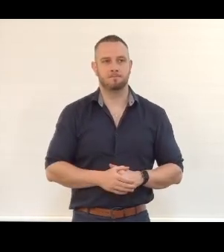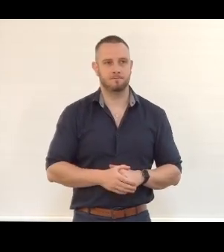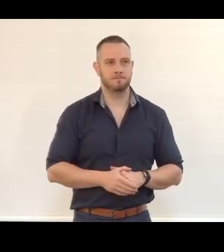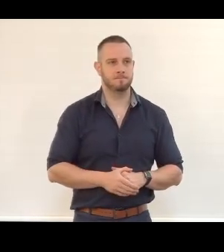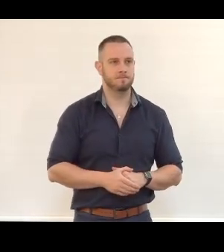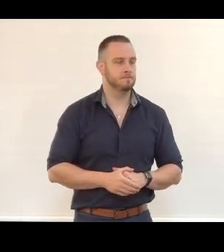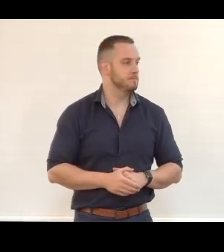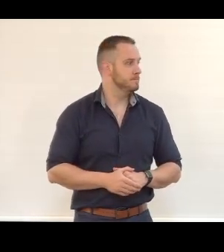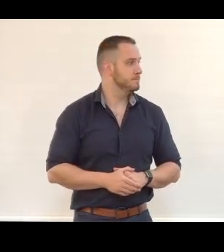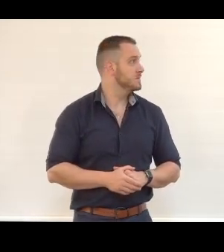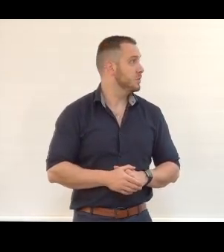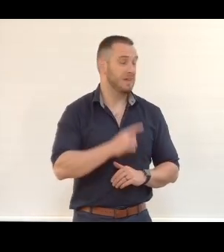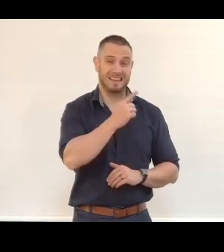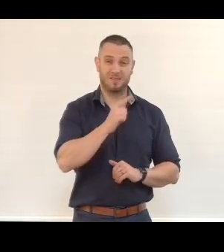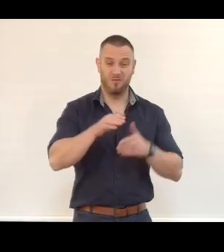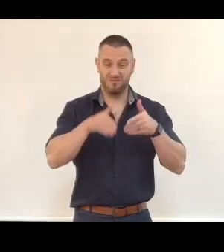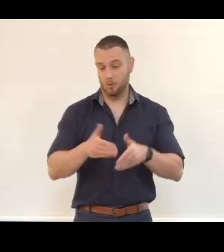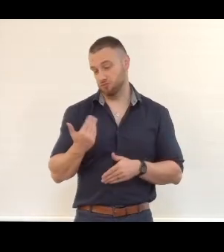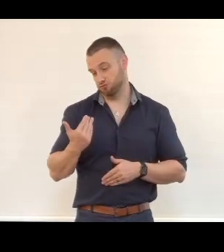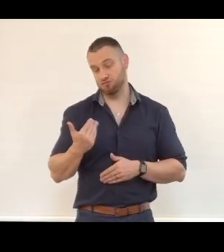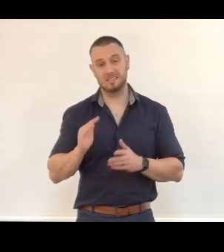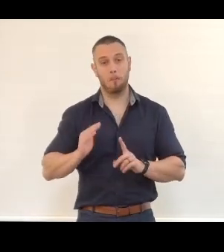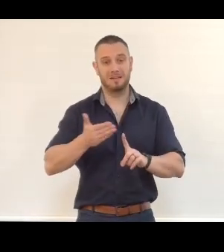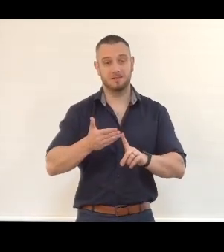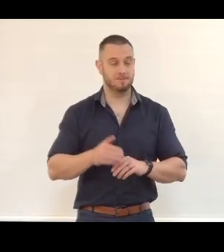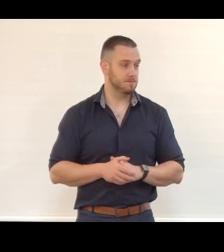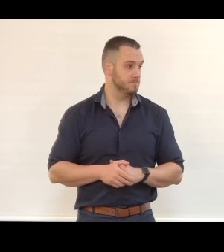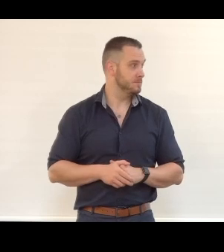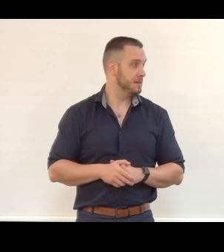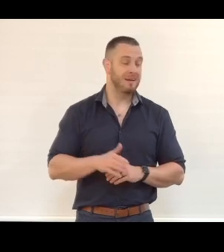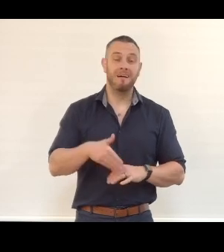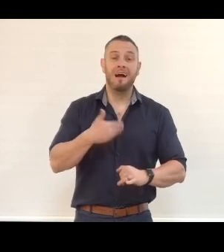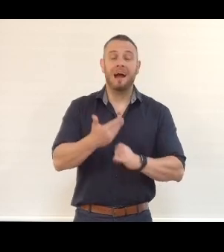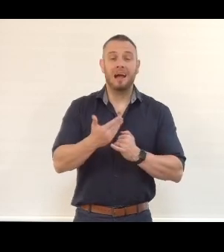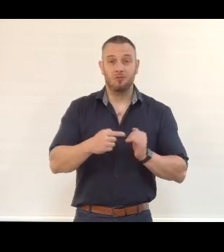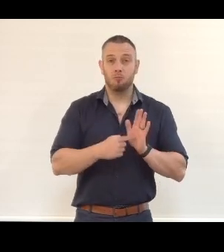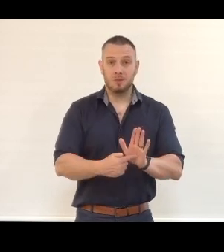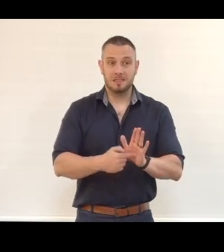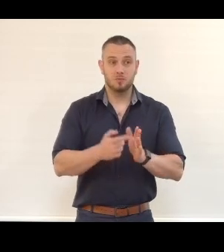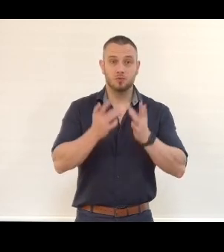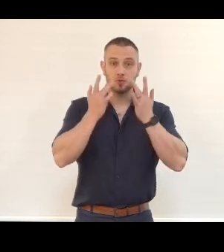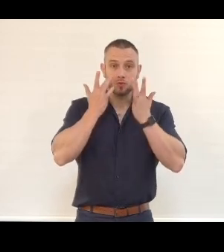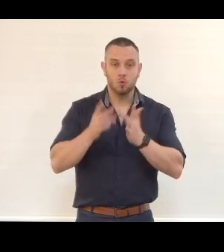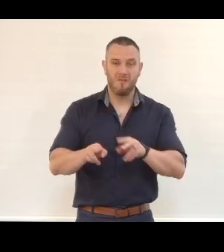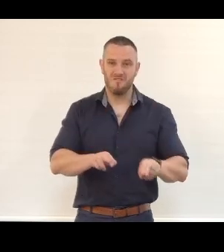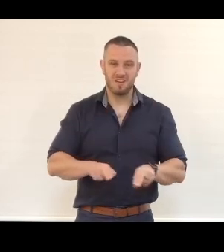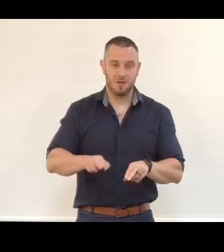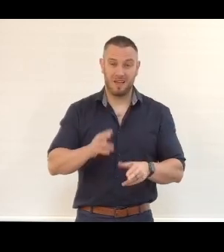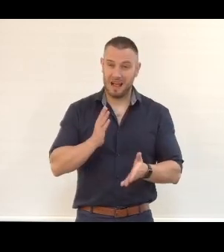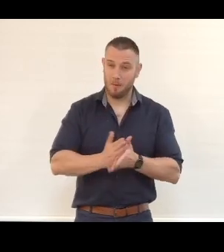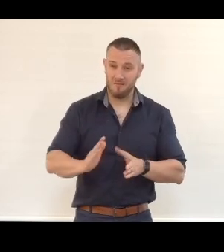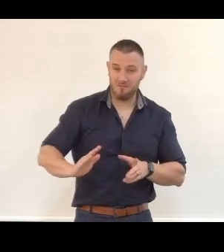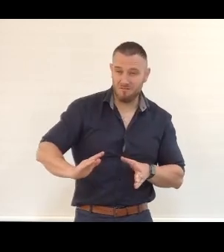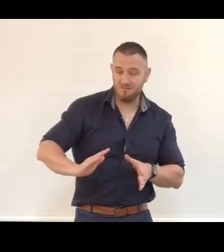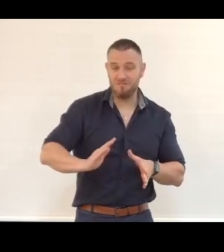this presentation will be focused on the most recent missions. And at the end of this presentation, I will show you a video of the very, very